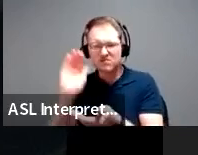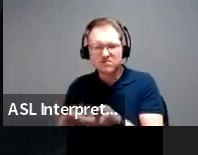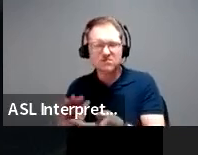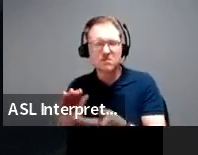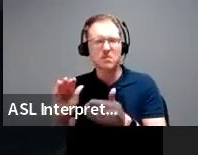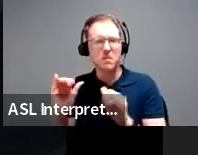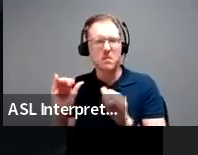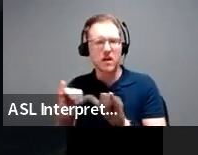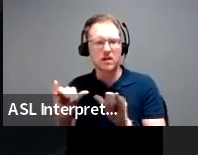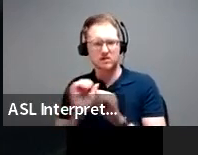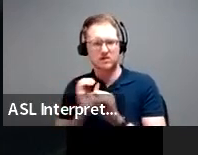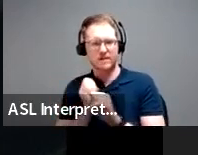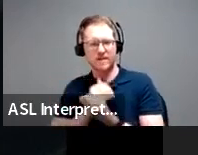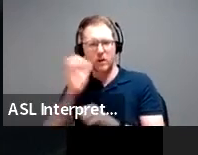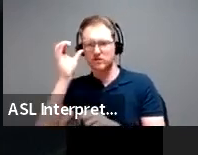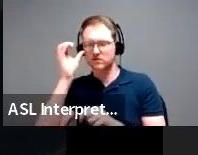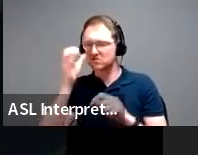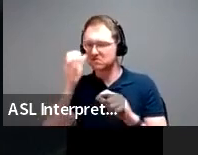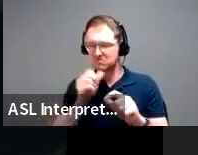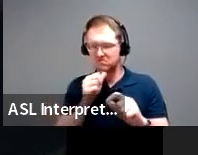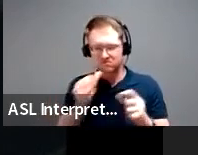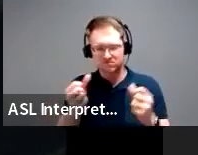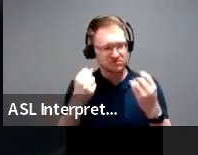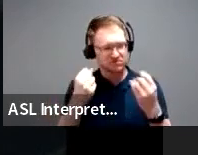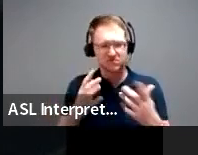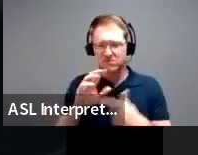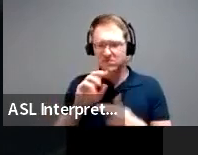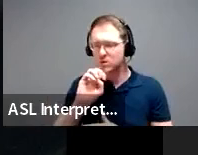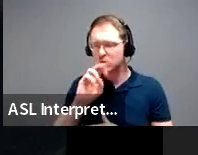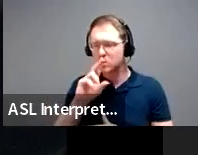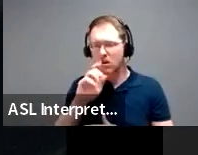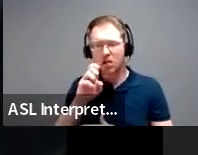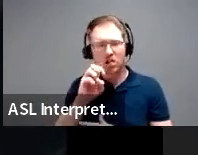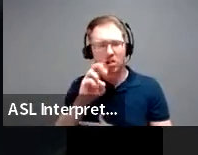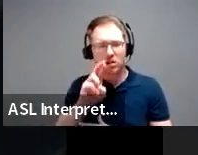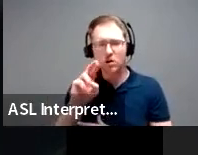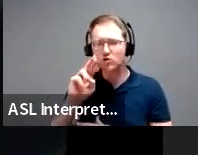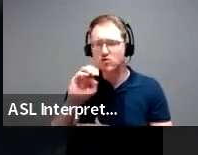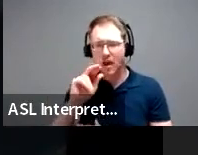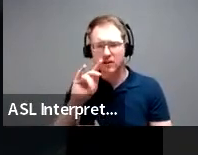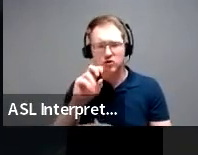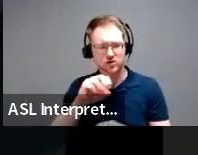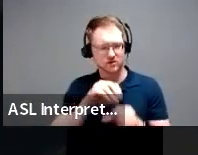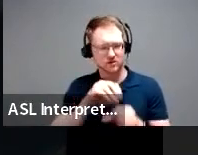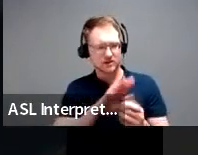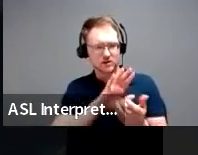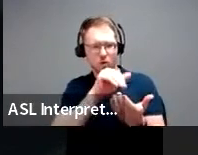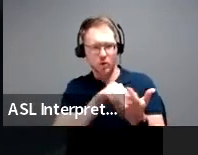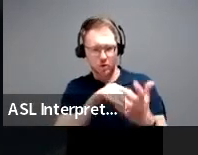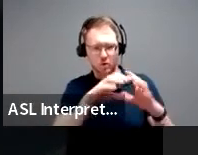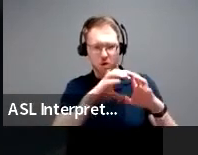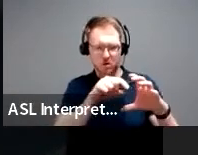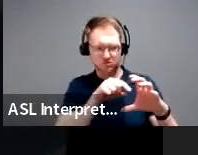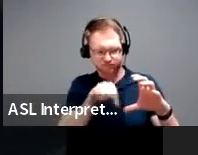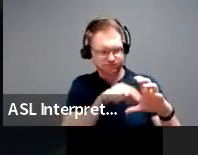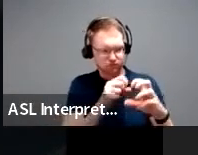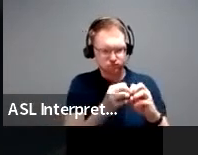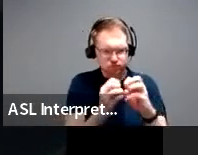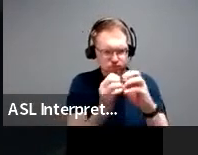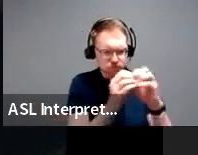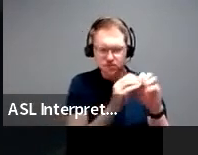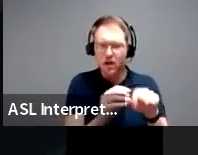of nuclear reactions in its core, and so it's not really glowing bright like a star like the sun.